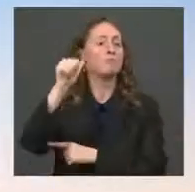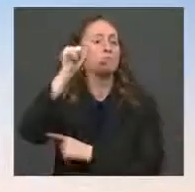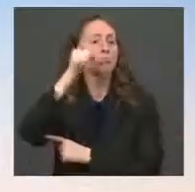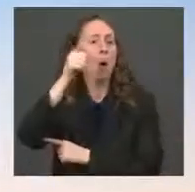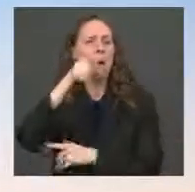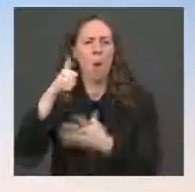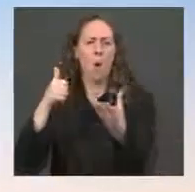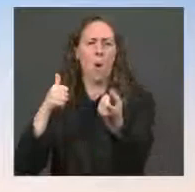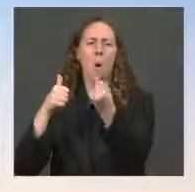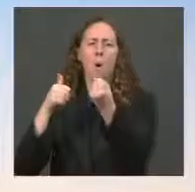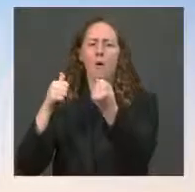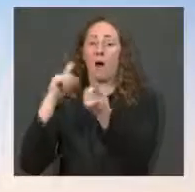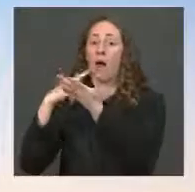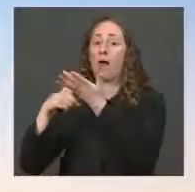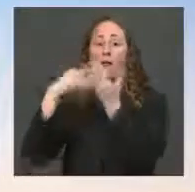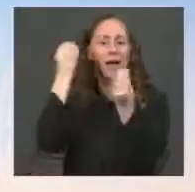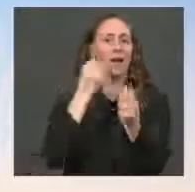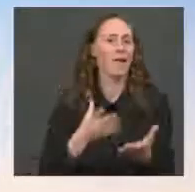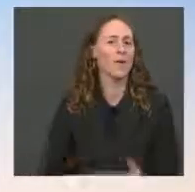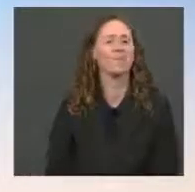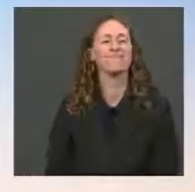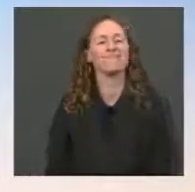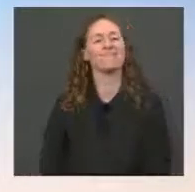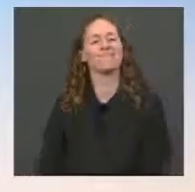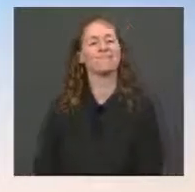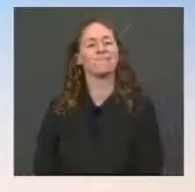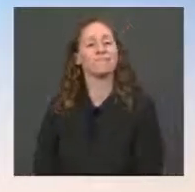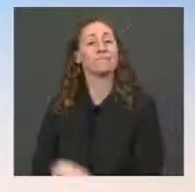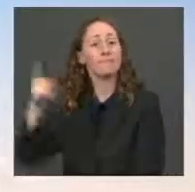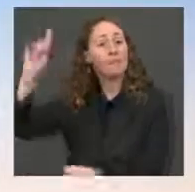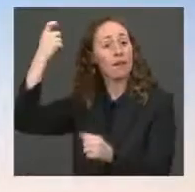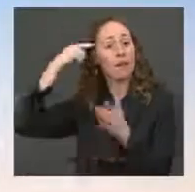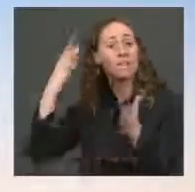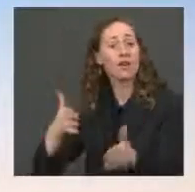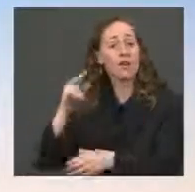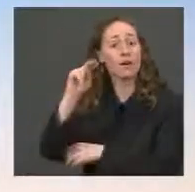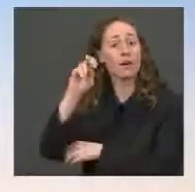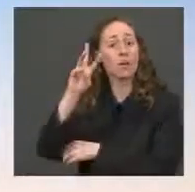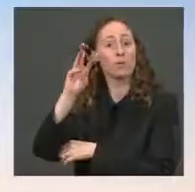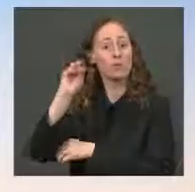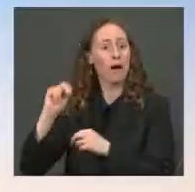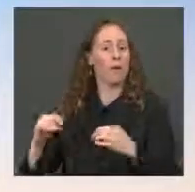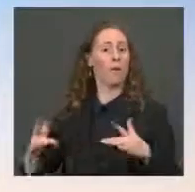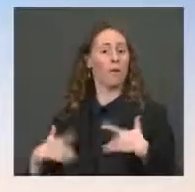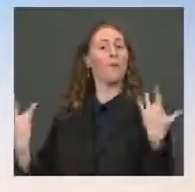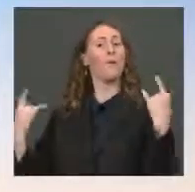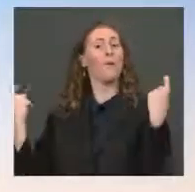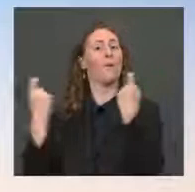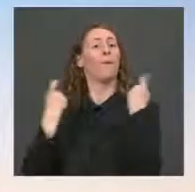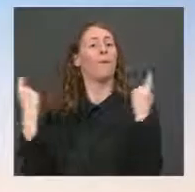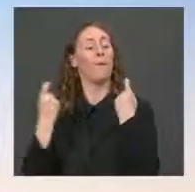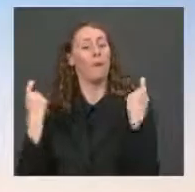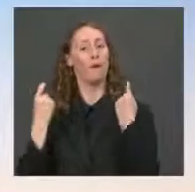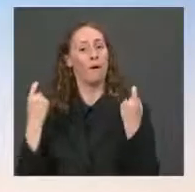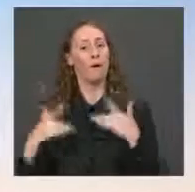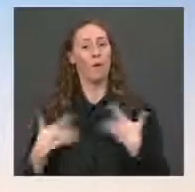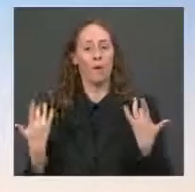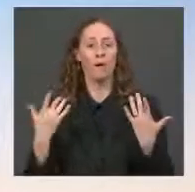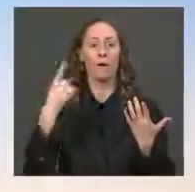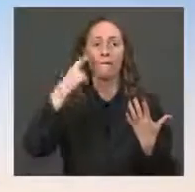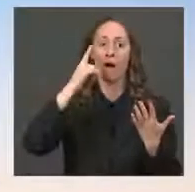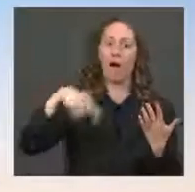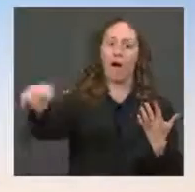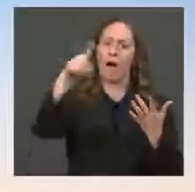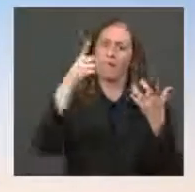a resounding victory for Governor Newsom, but also for a science-based approach to fighting the pandemic, for vaccines, for